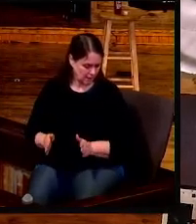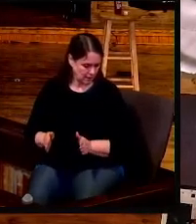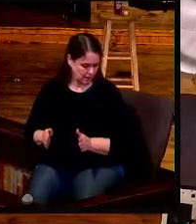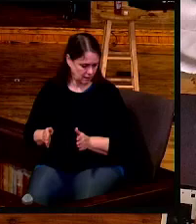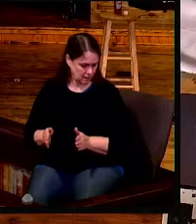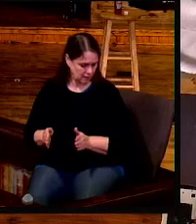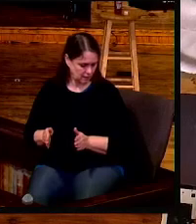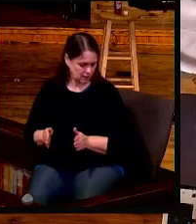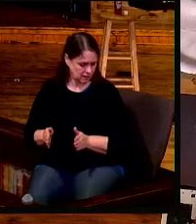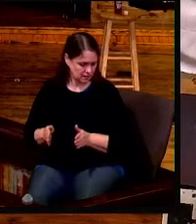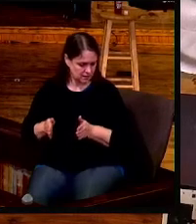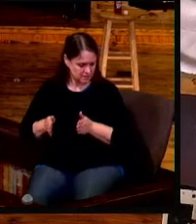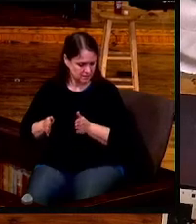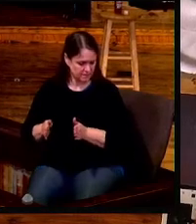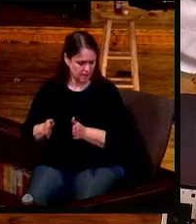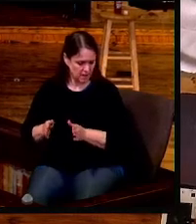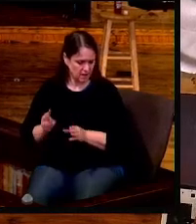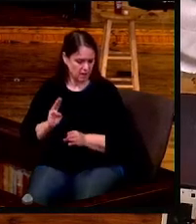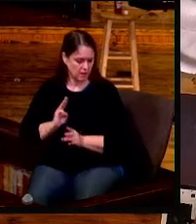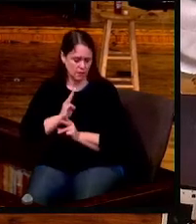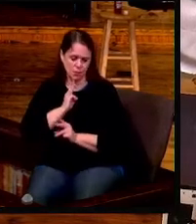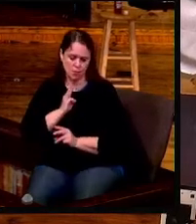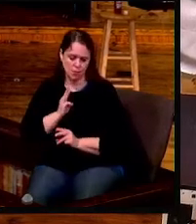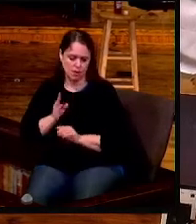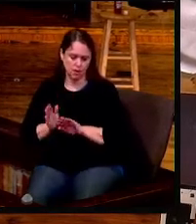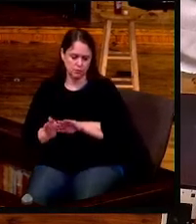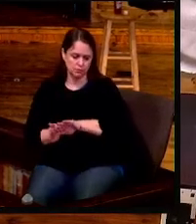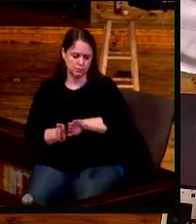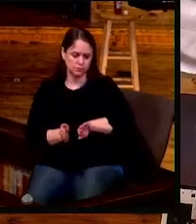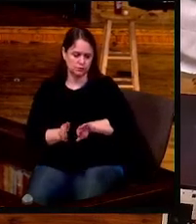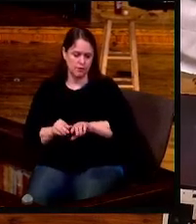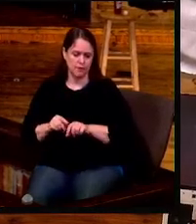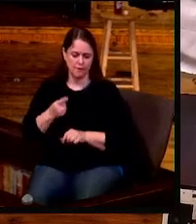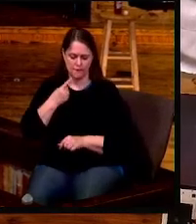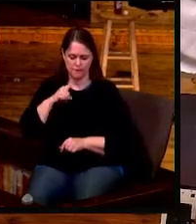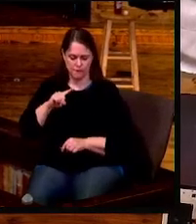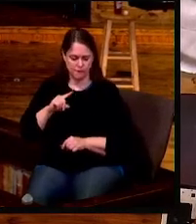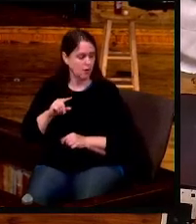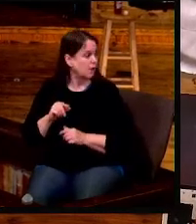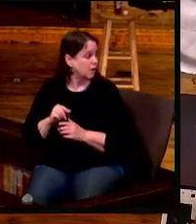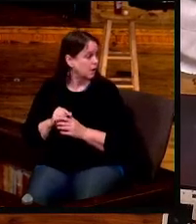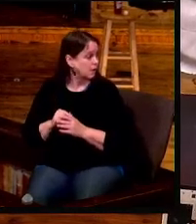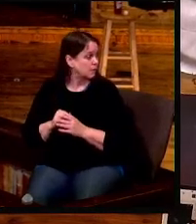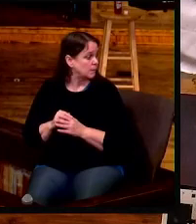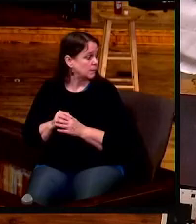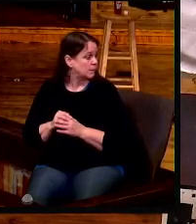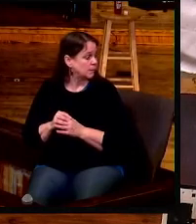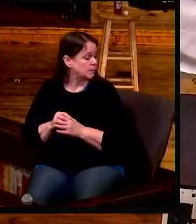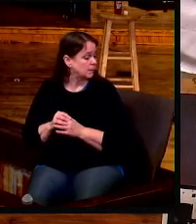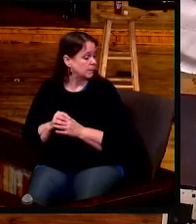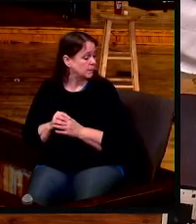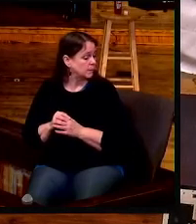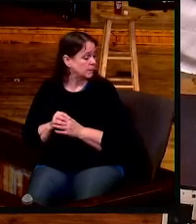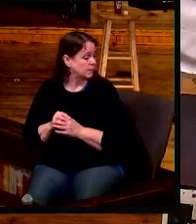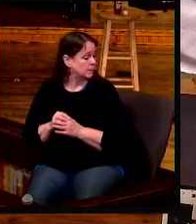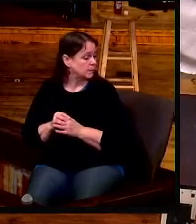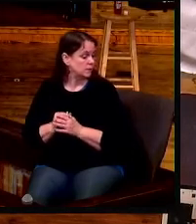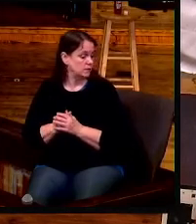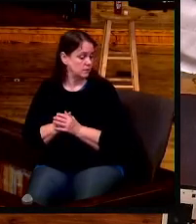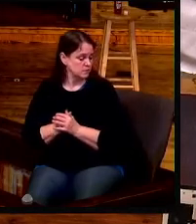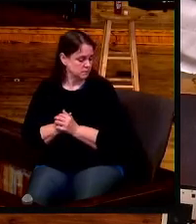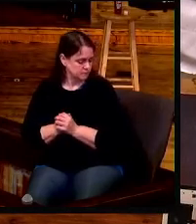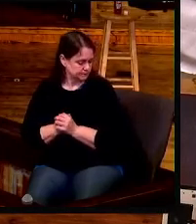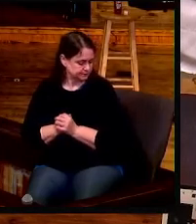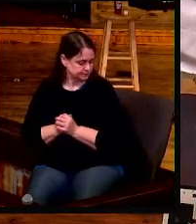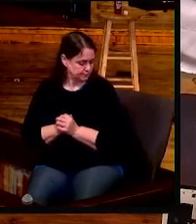the firmament, and divided the waters which were under the firmament from the waters which were above the firmament, and it was so. And